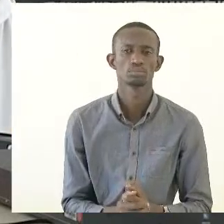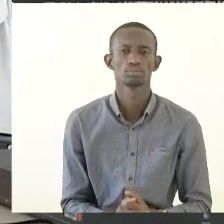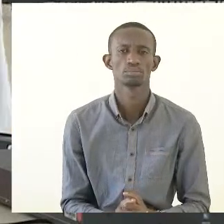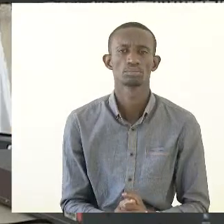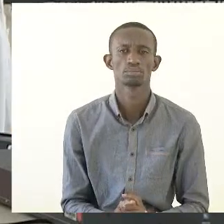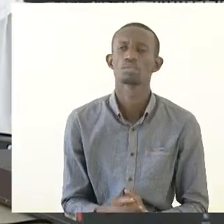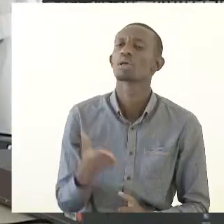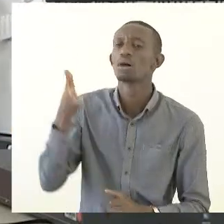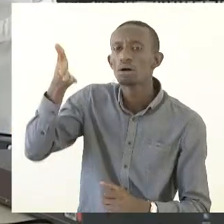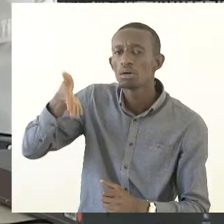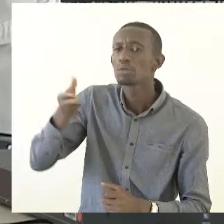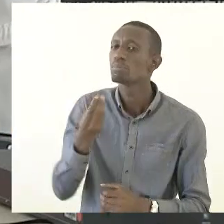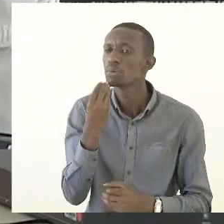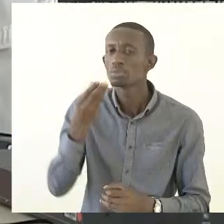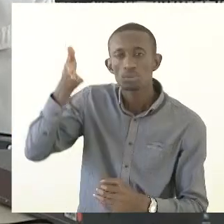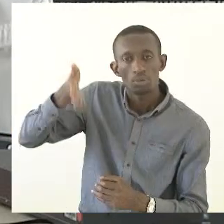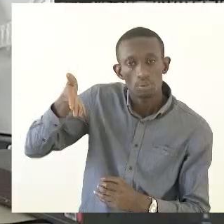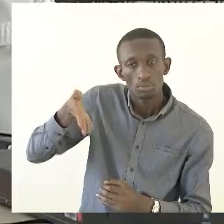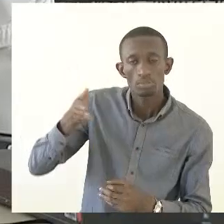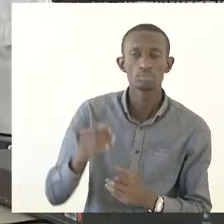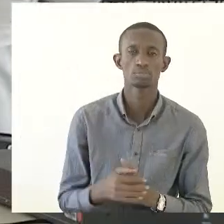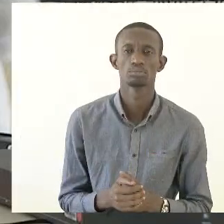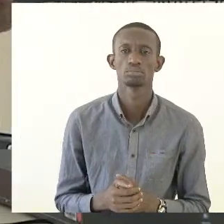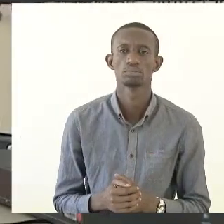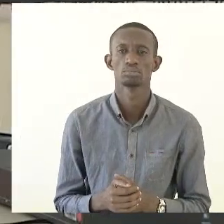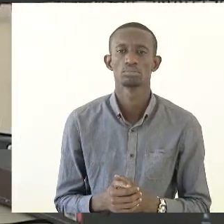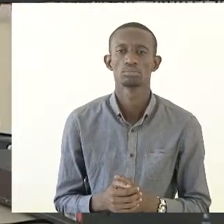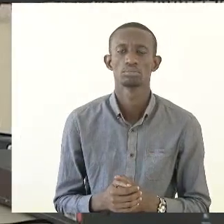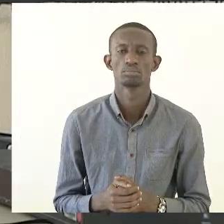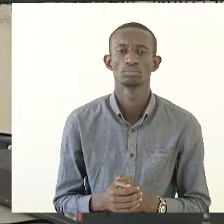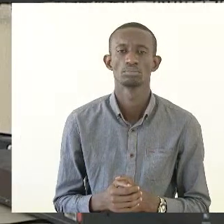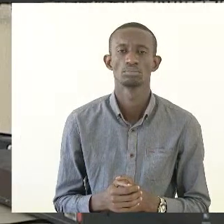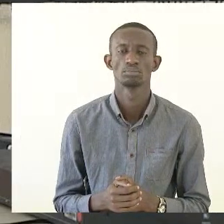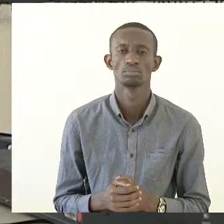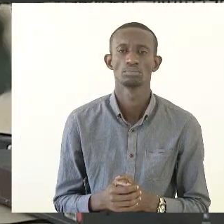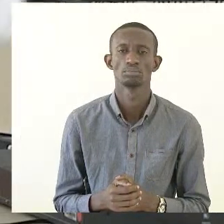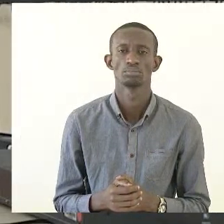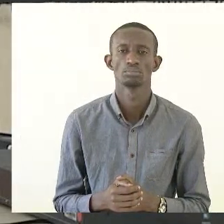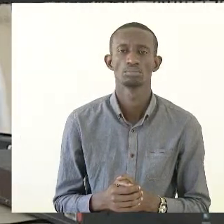the presence, which confirms